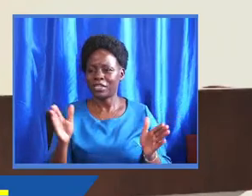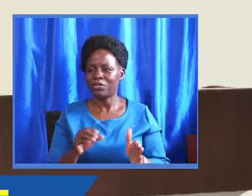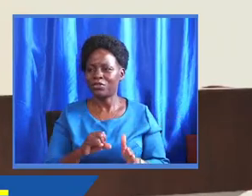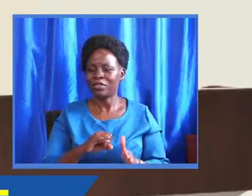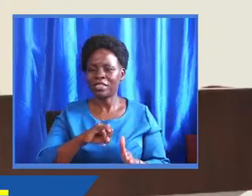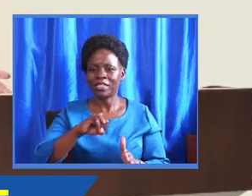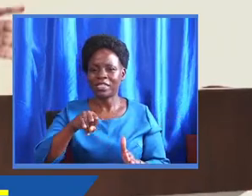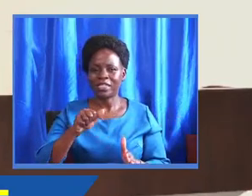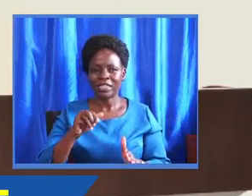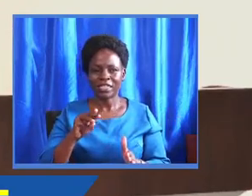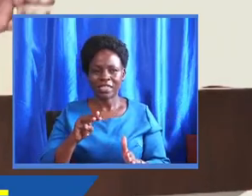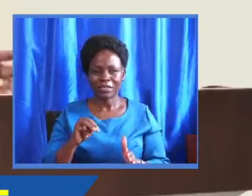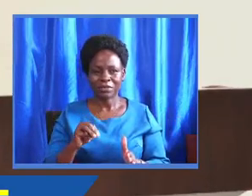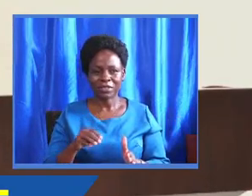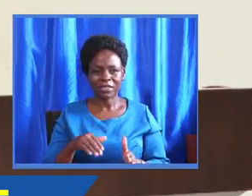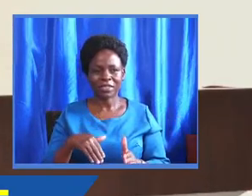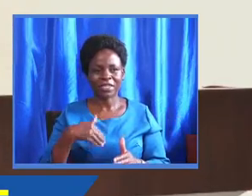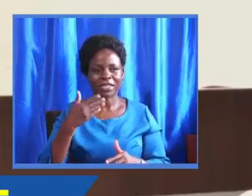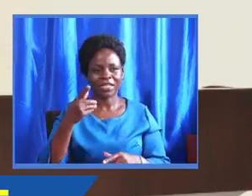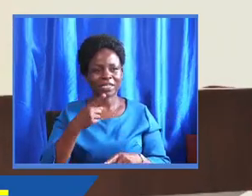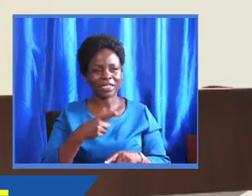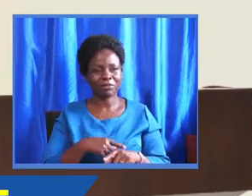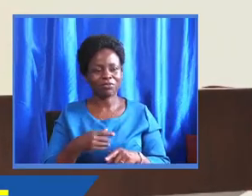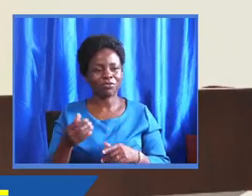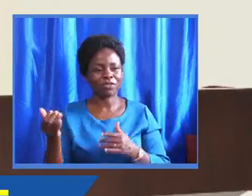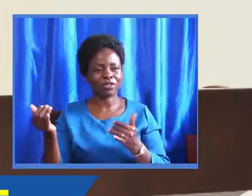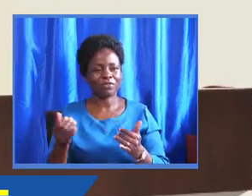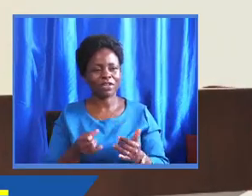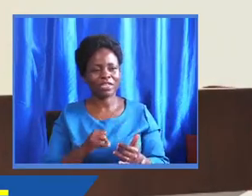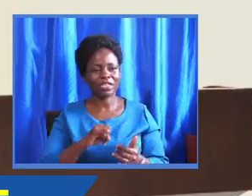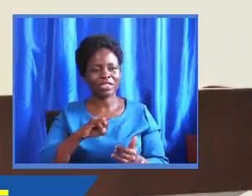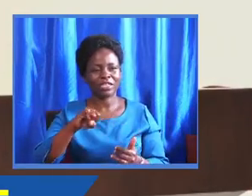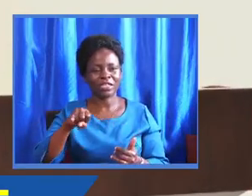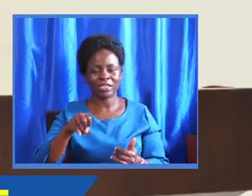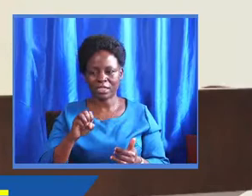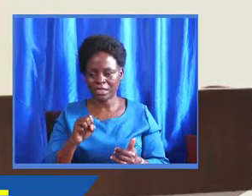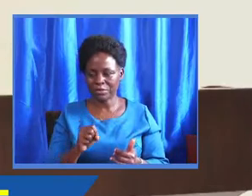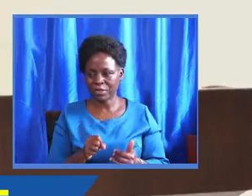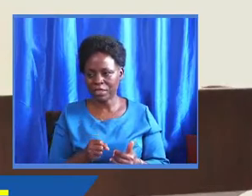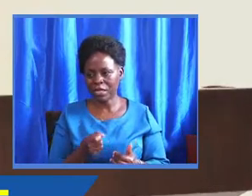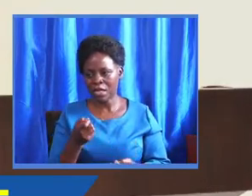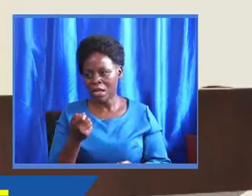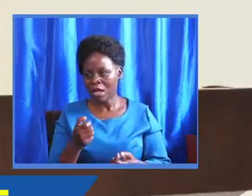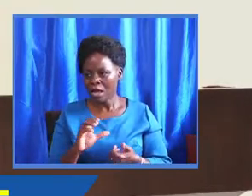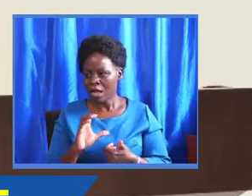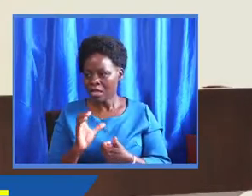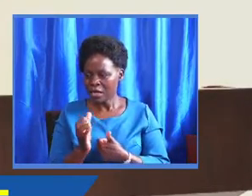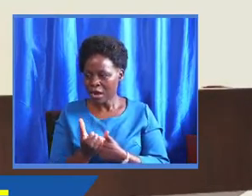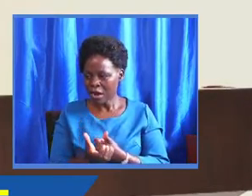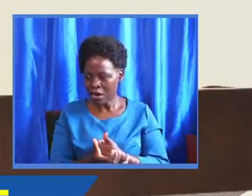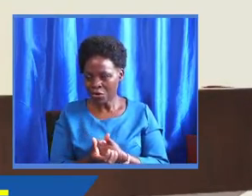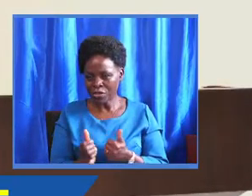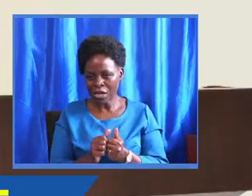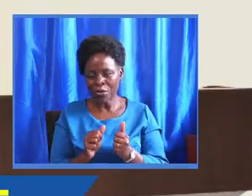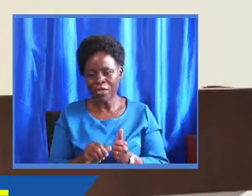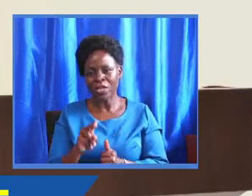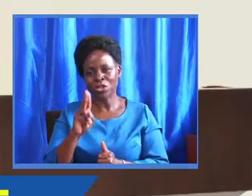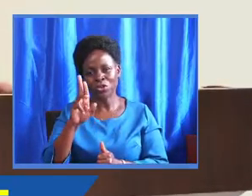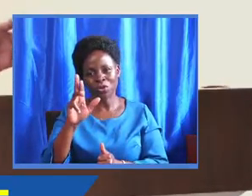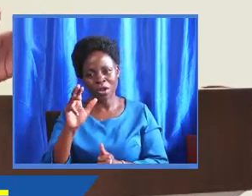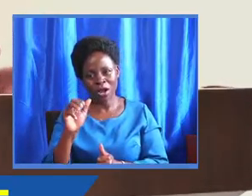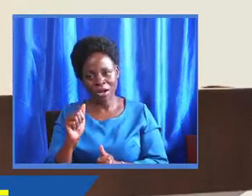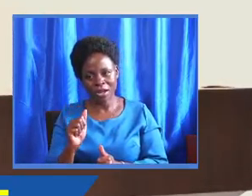So the next session, we're going to invite James Sabola to give away a few gifts. It's a culture within the Uganda Revenue